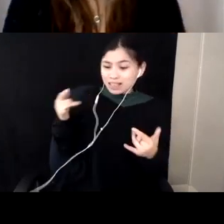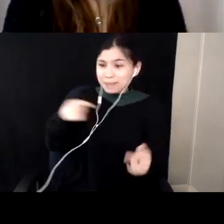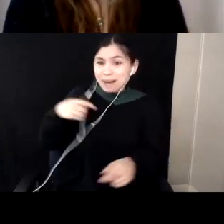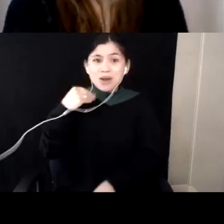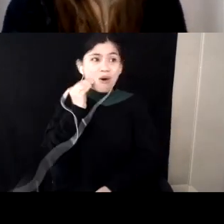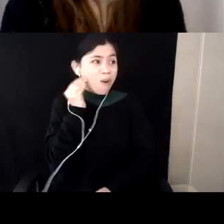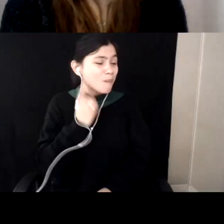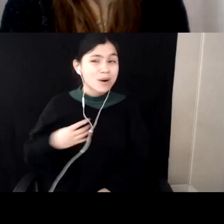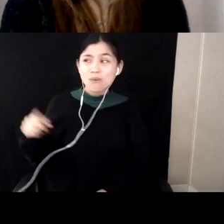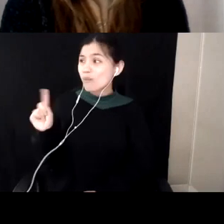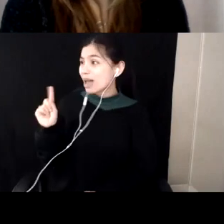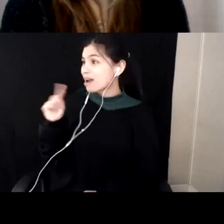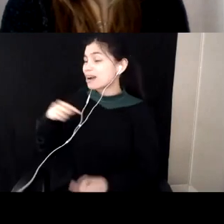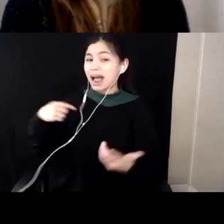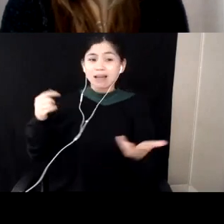floating around.